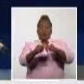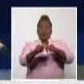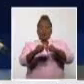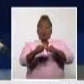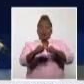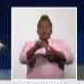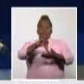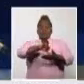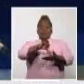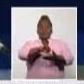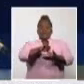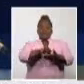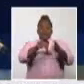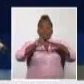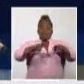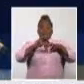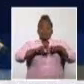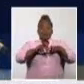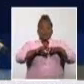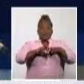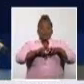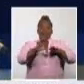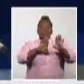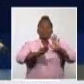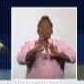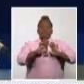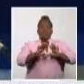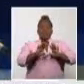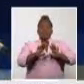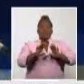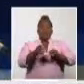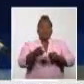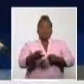positive. That represents